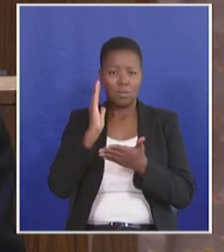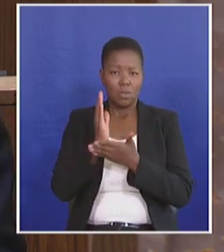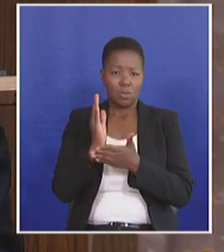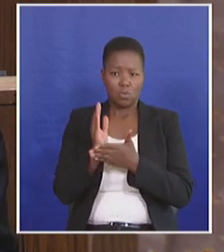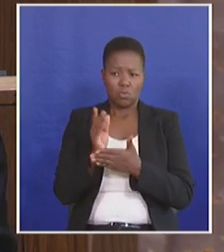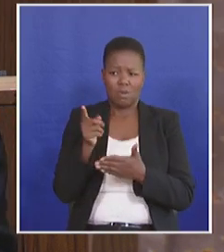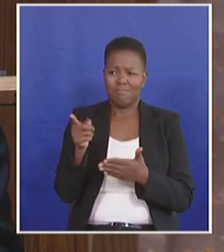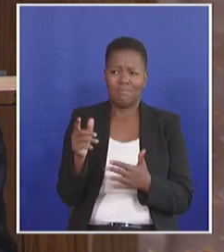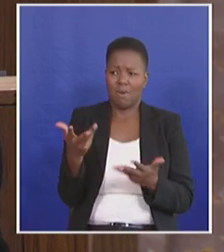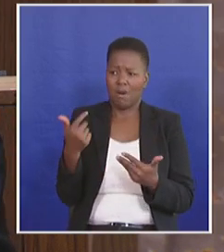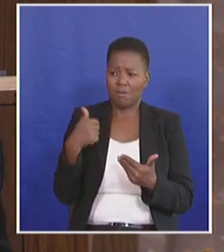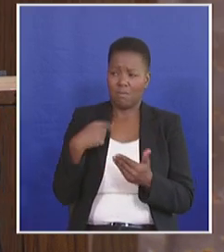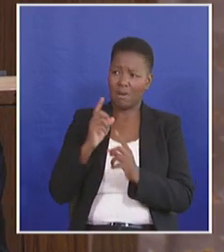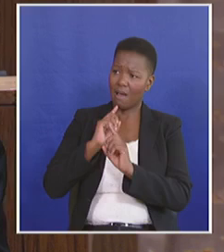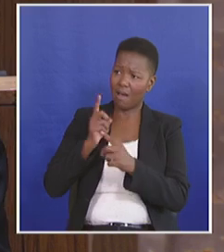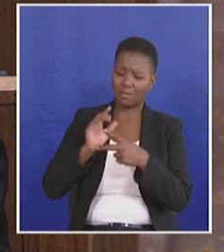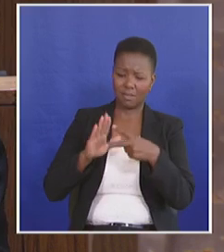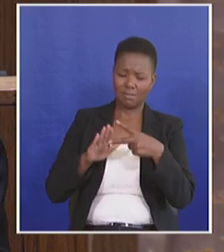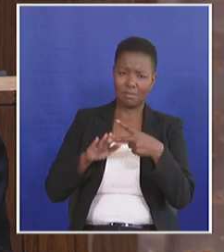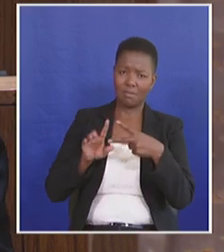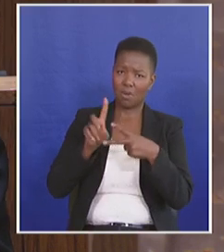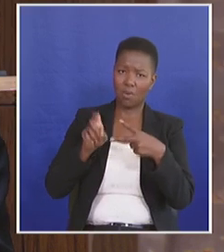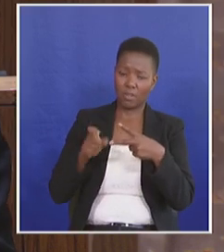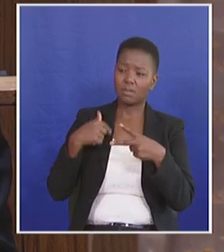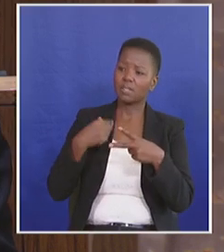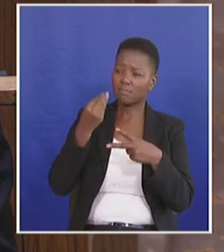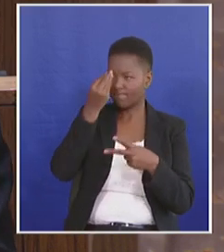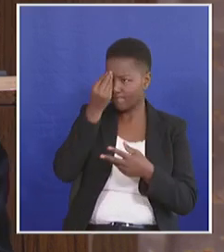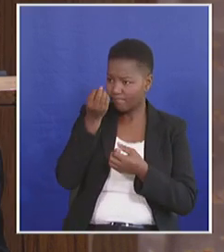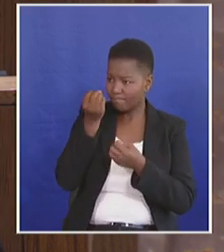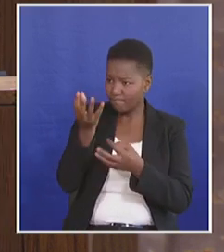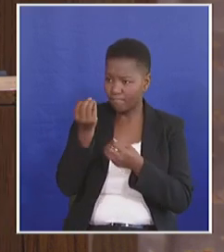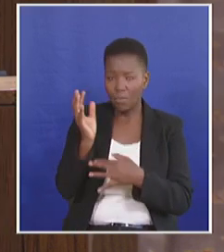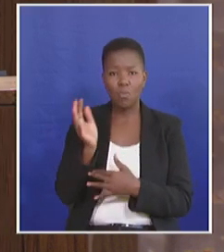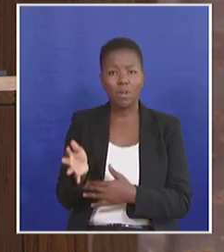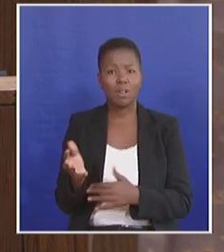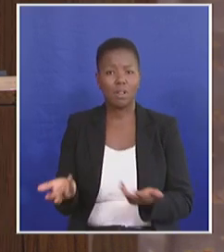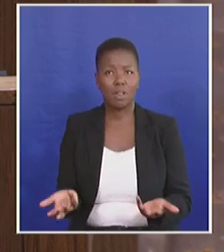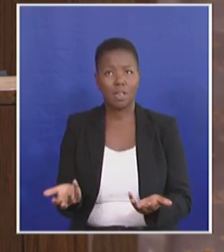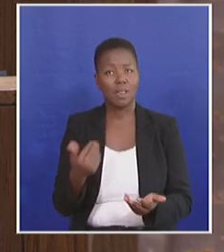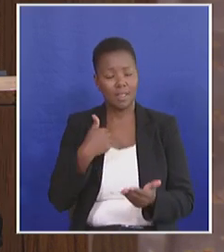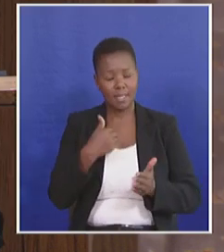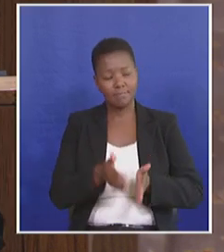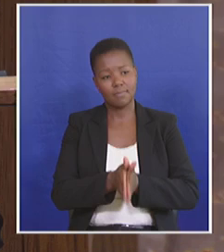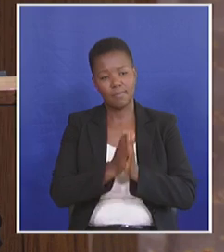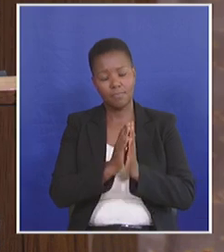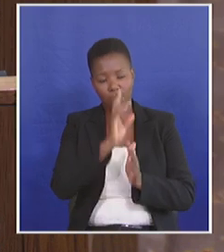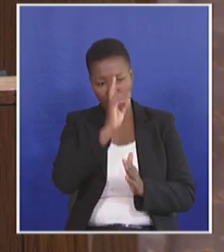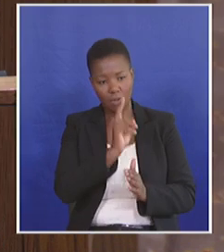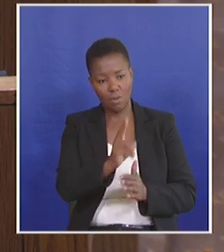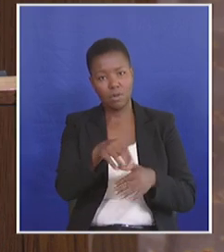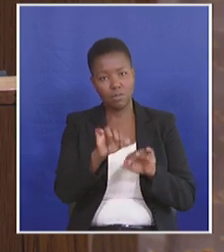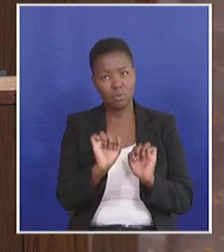expected to answer that, and I've said I would supply the information. Can I, with respect, Honourable